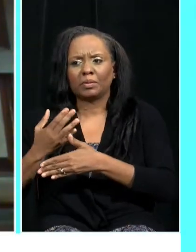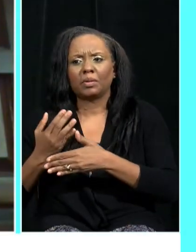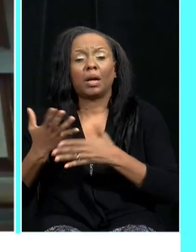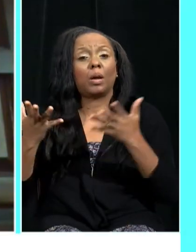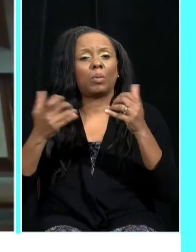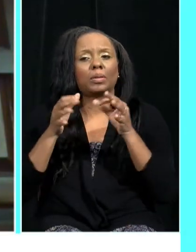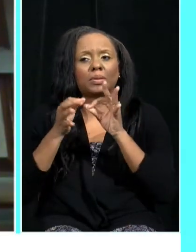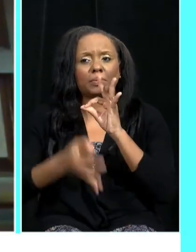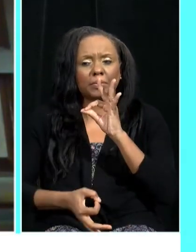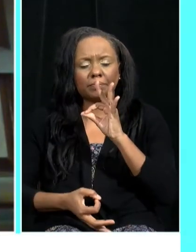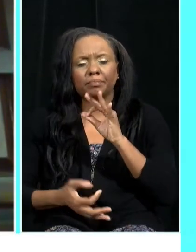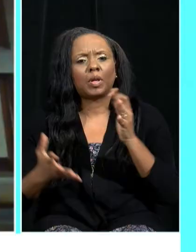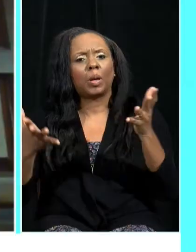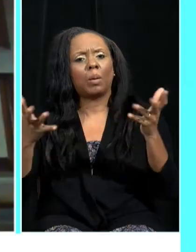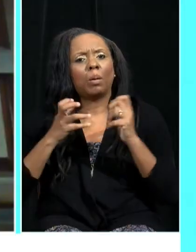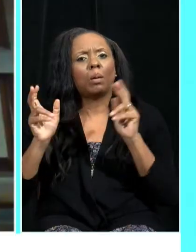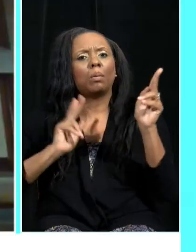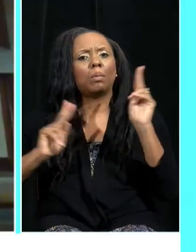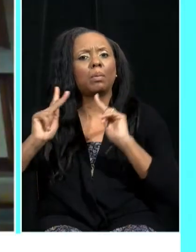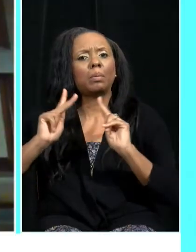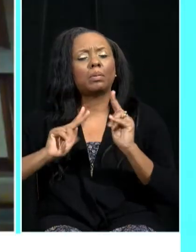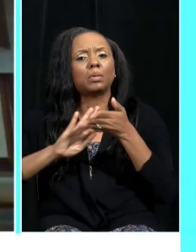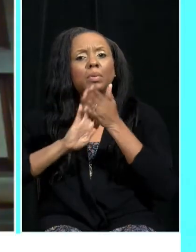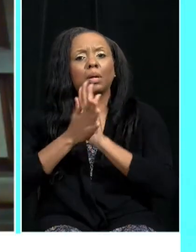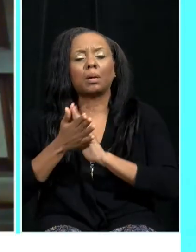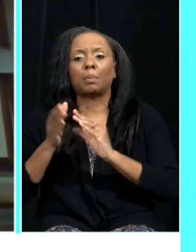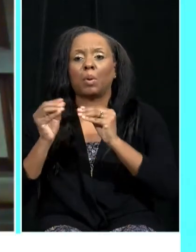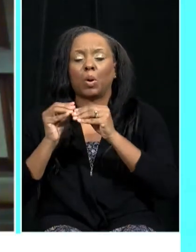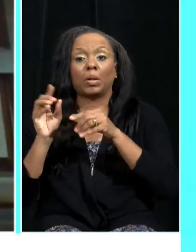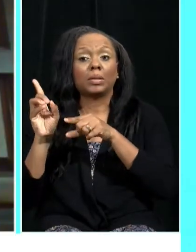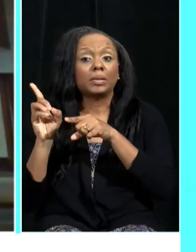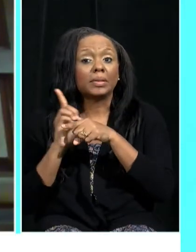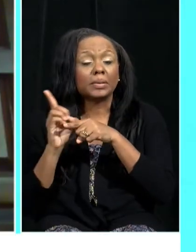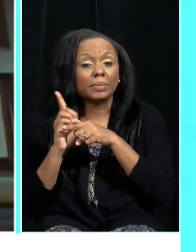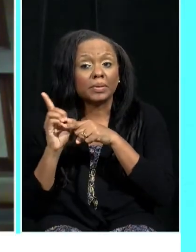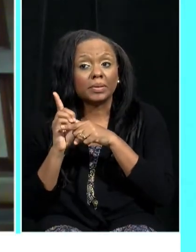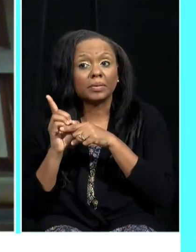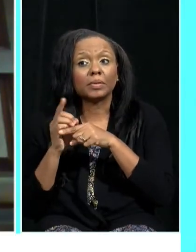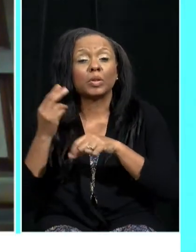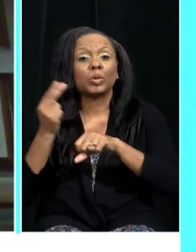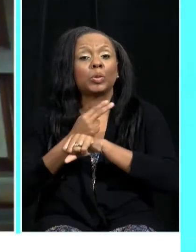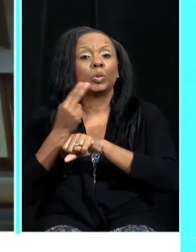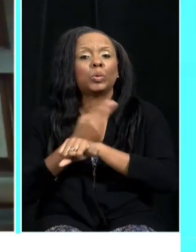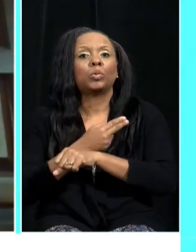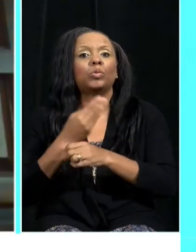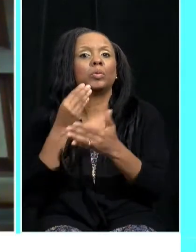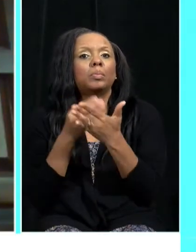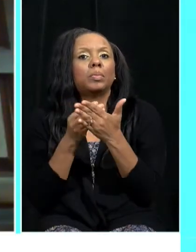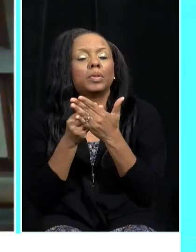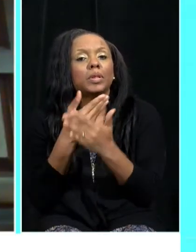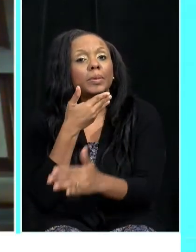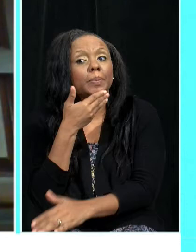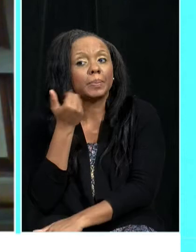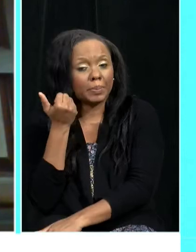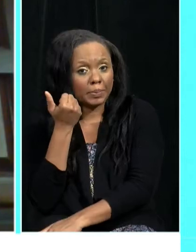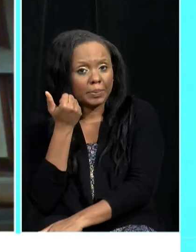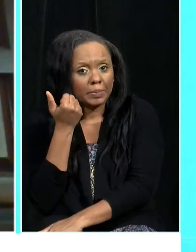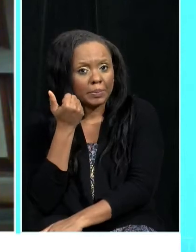in terms of discipline, uh, fiscal fiscal and monetary discipline is